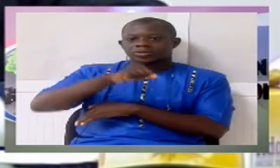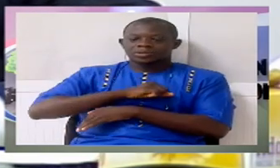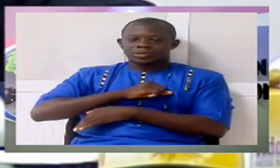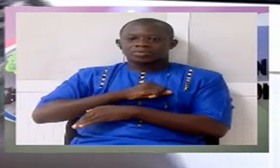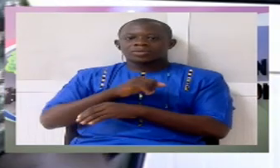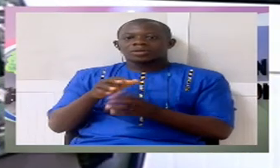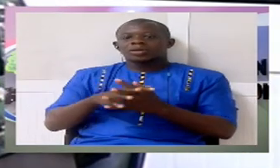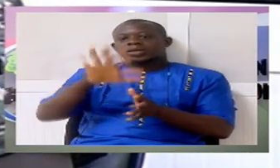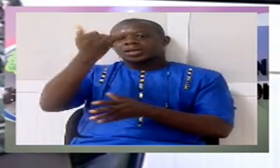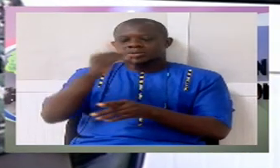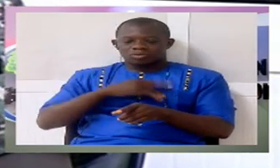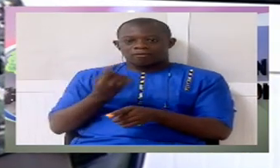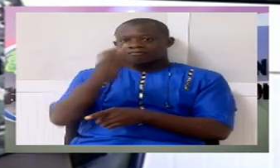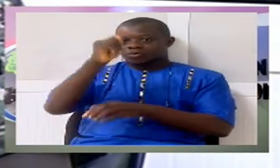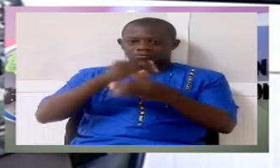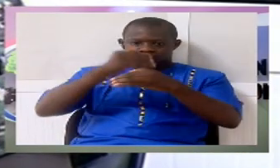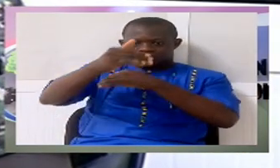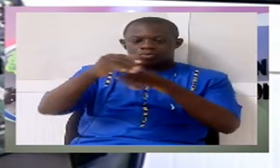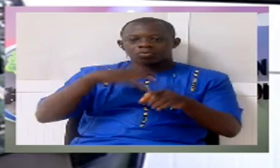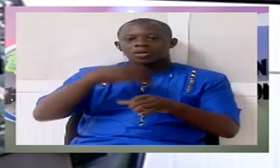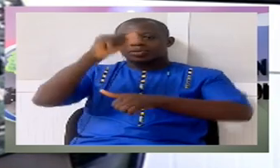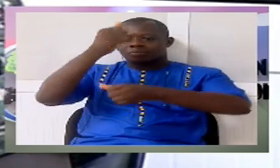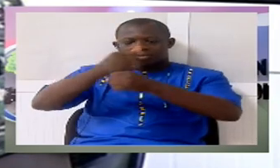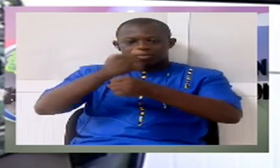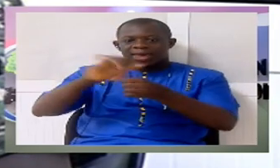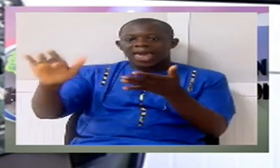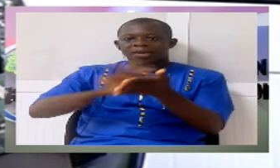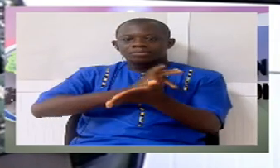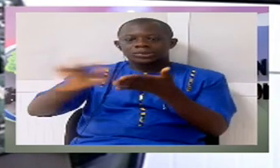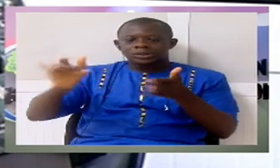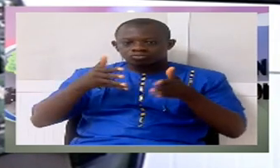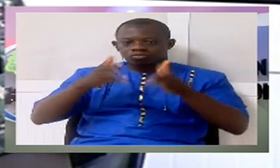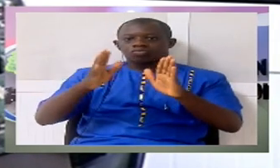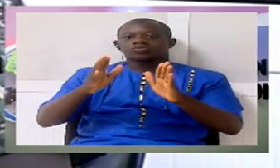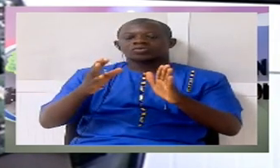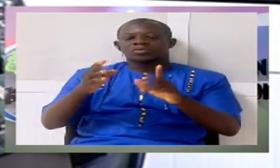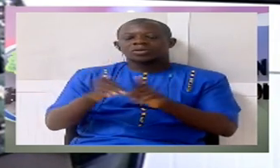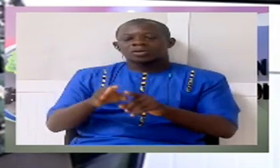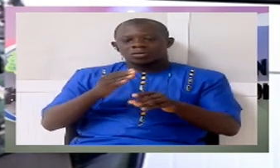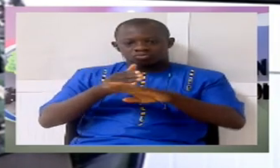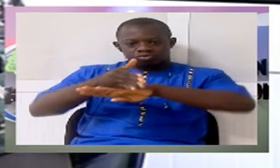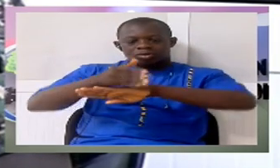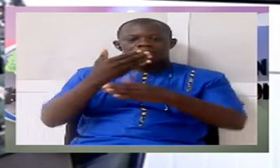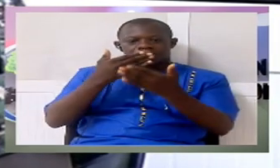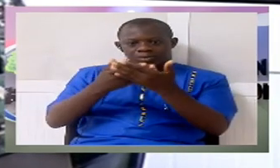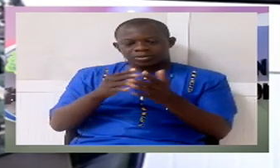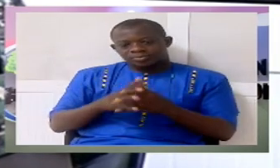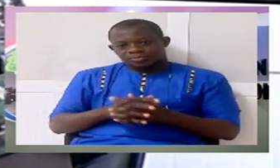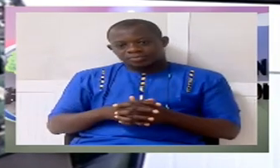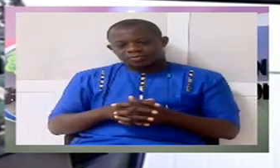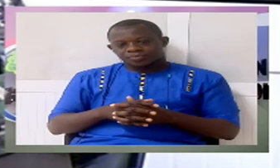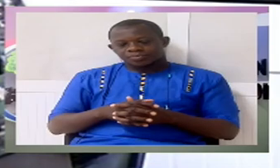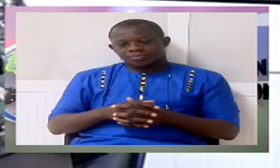you. Yes, they used to go ahead to clear the road. Proceed, please. My vehicle was